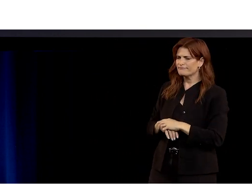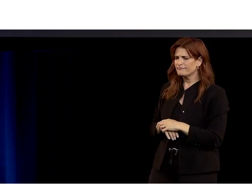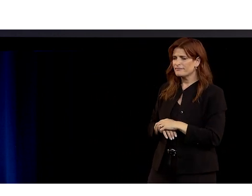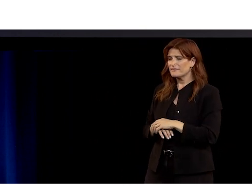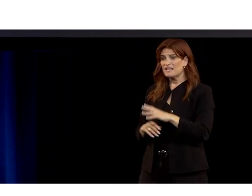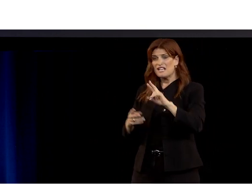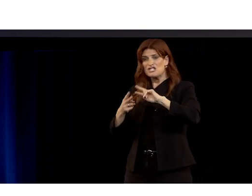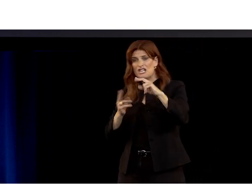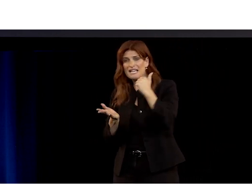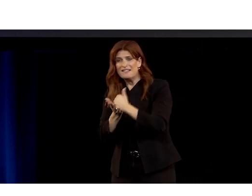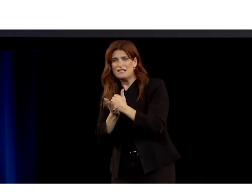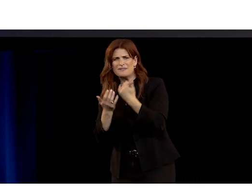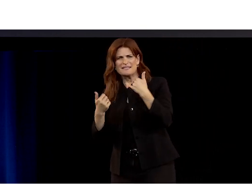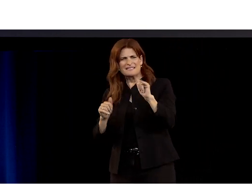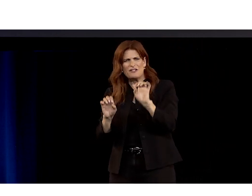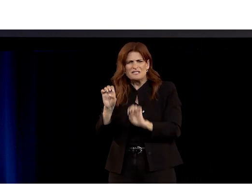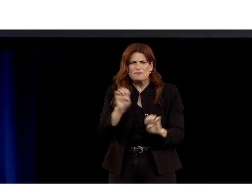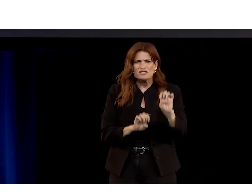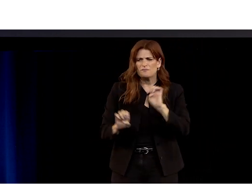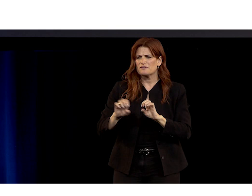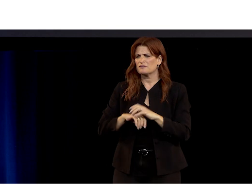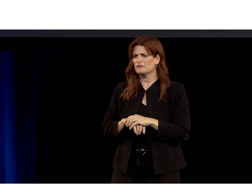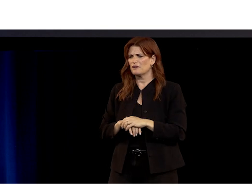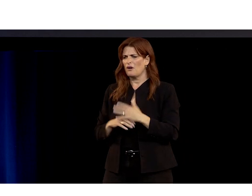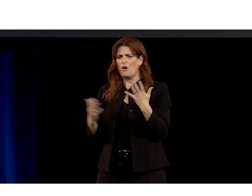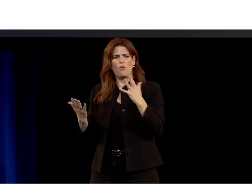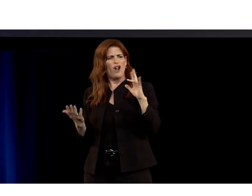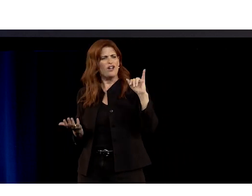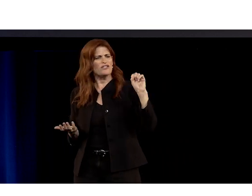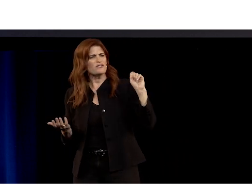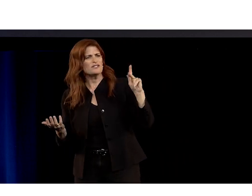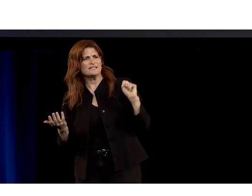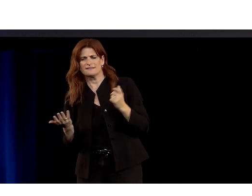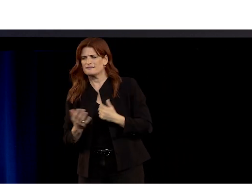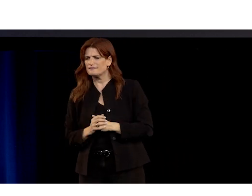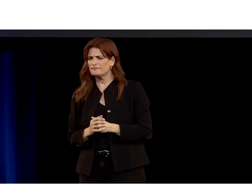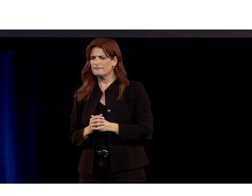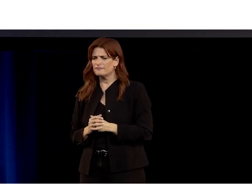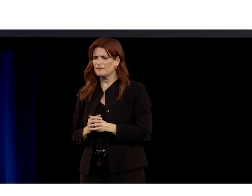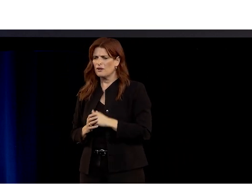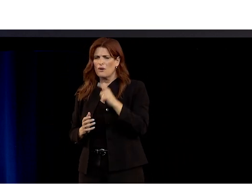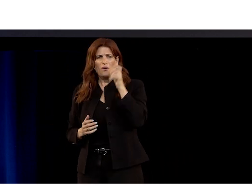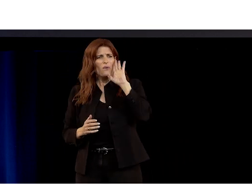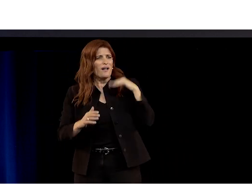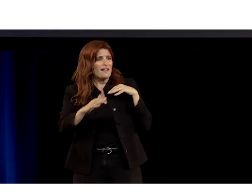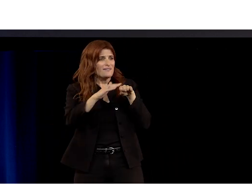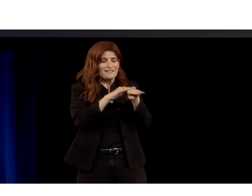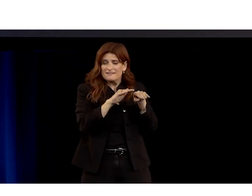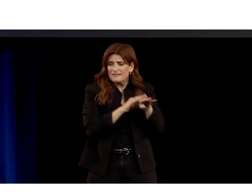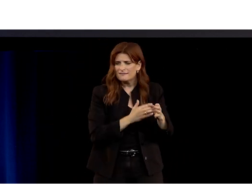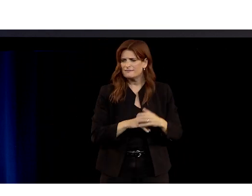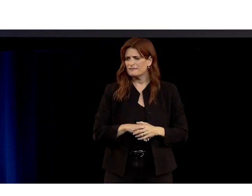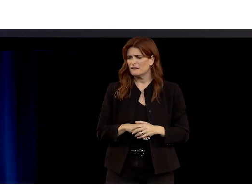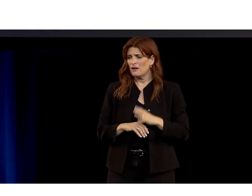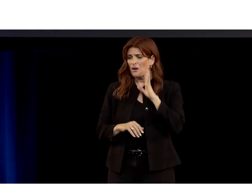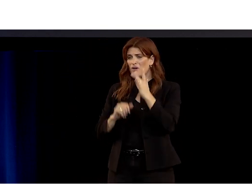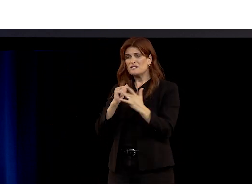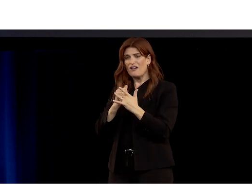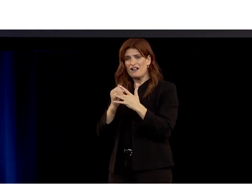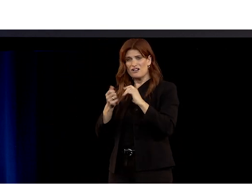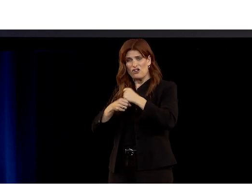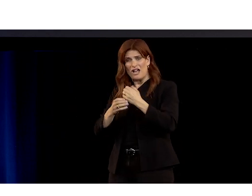language acquisition. Support bilingual, whether it's signed, written, and spoken language acquisition, regardless of medical interventions.